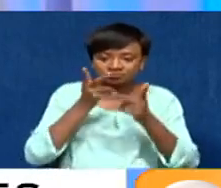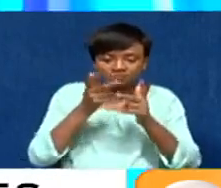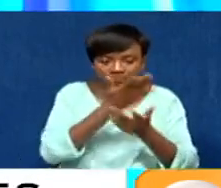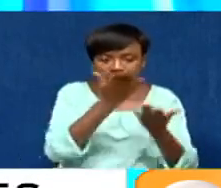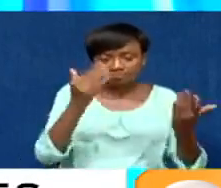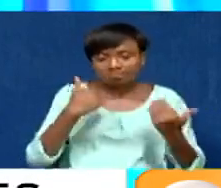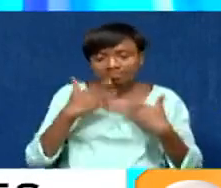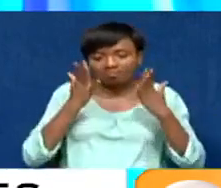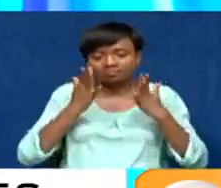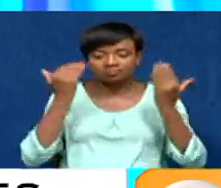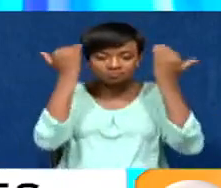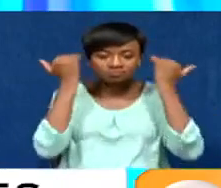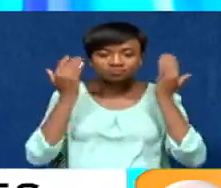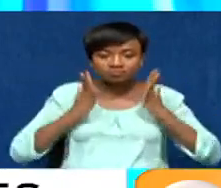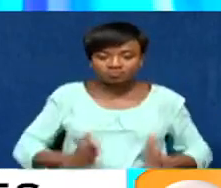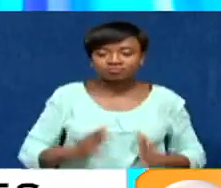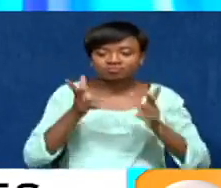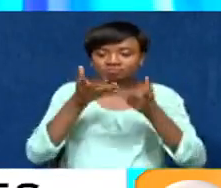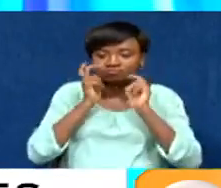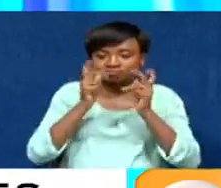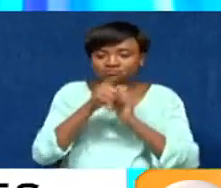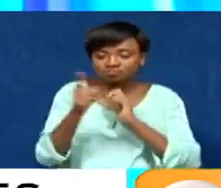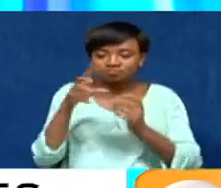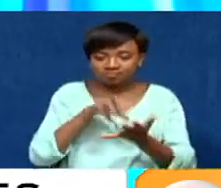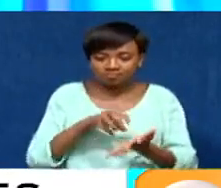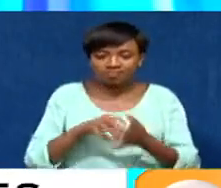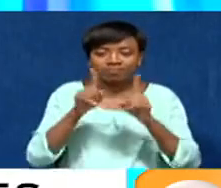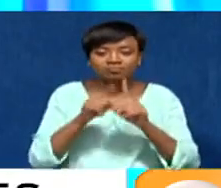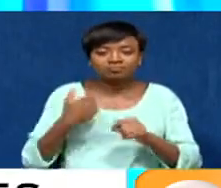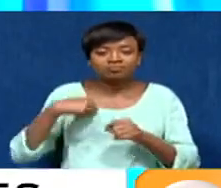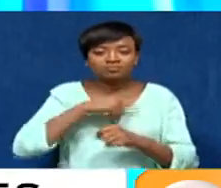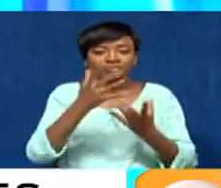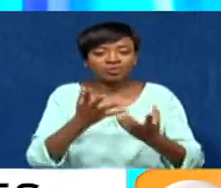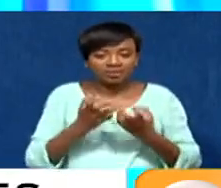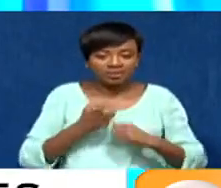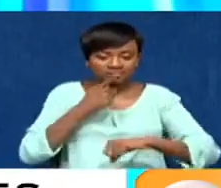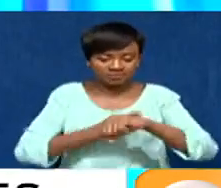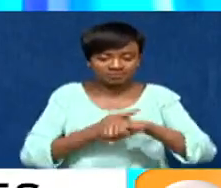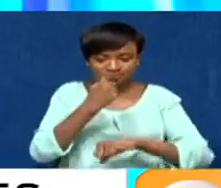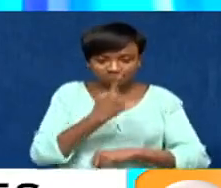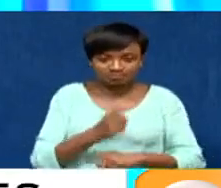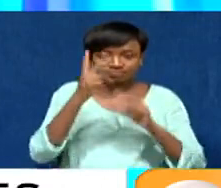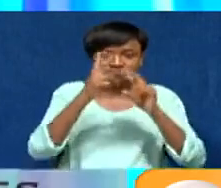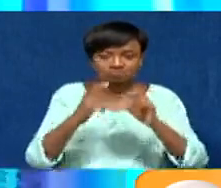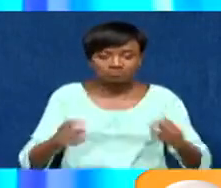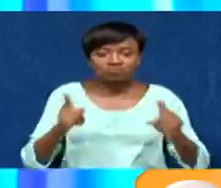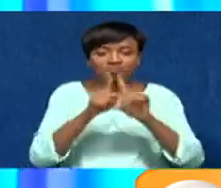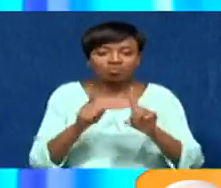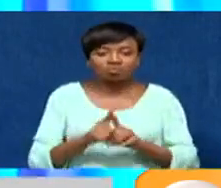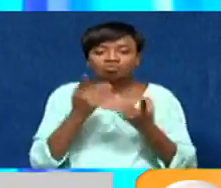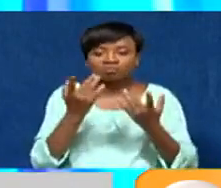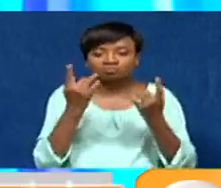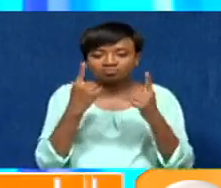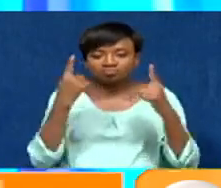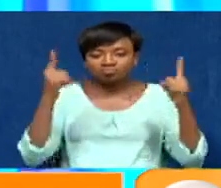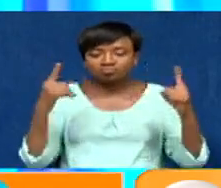these matters. We need timely and accurate investigations, effective prosecution